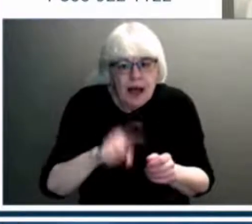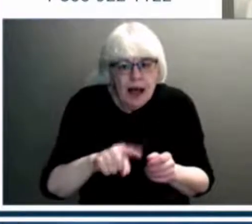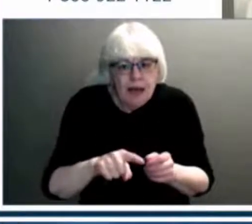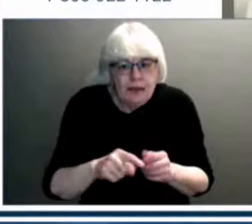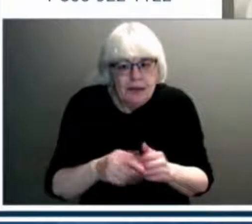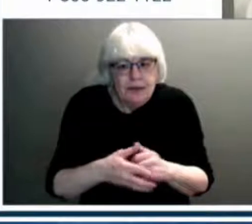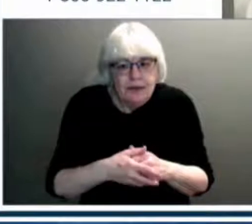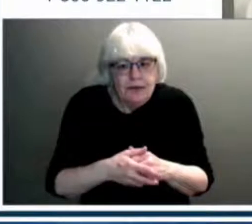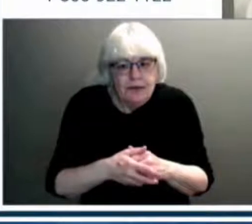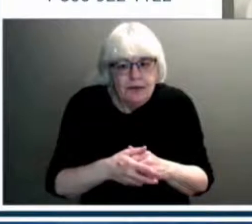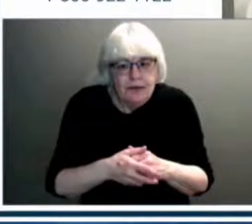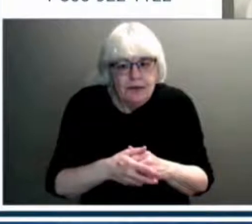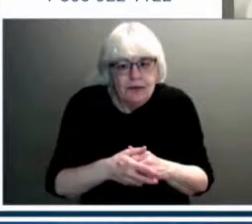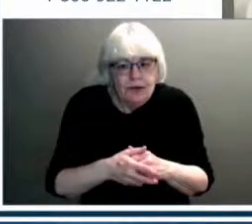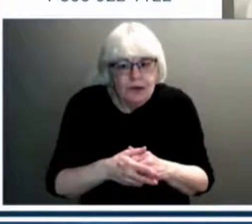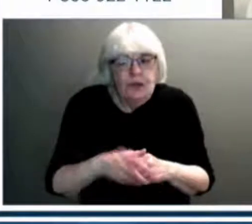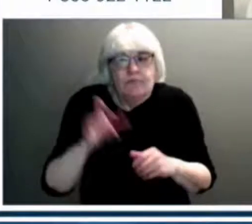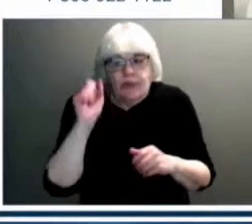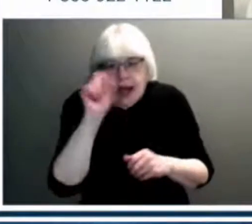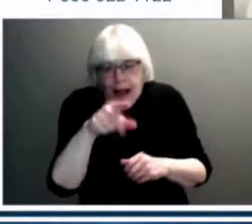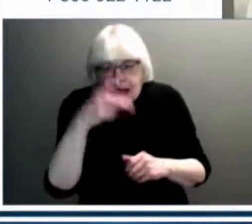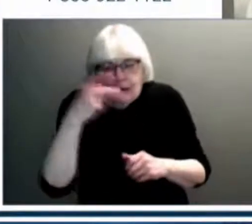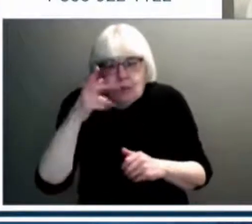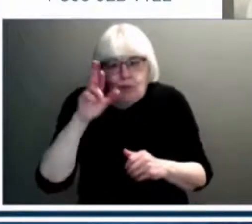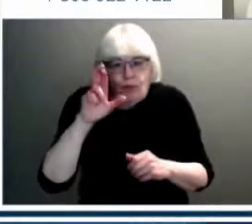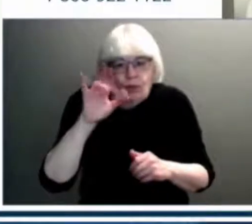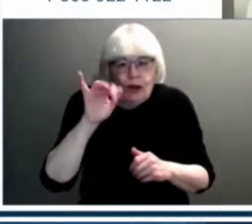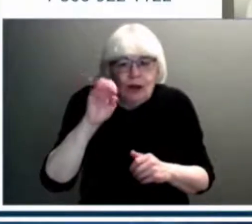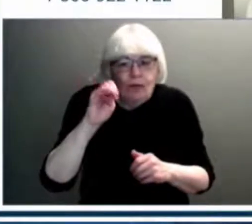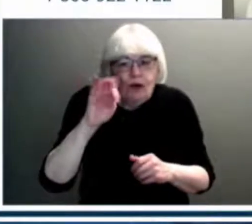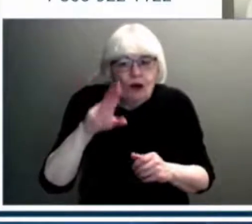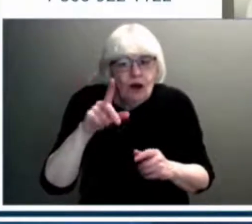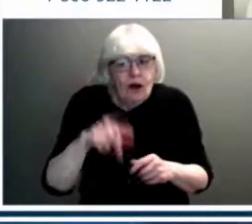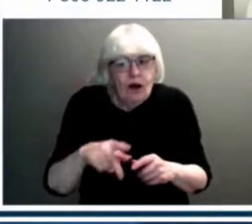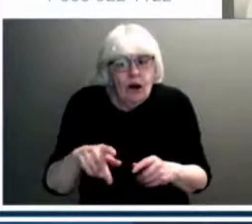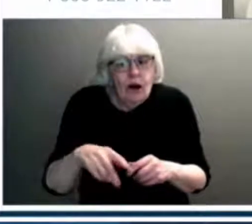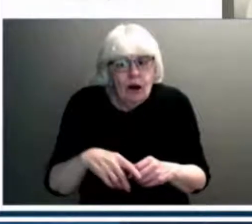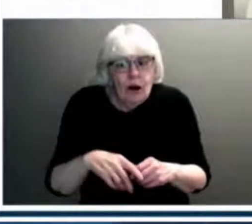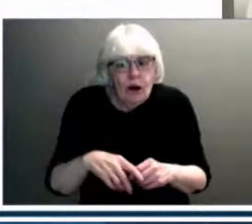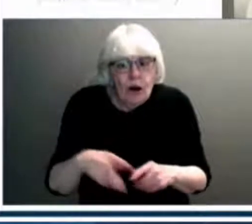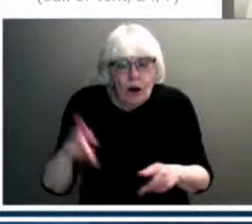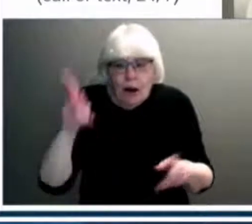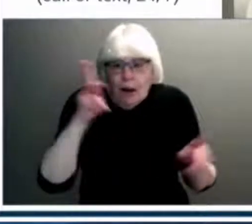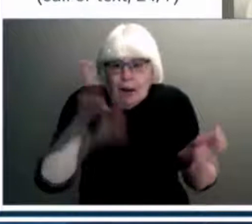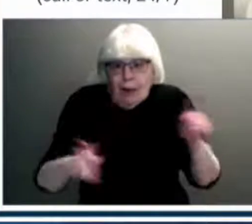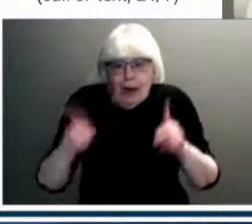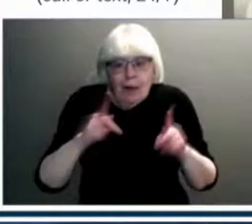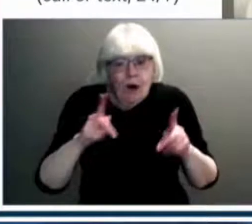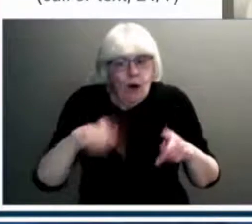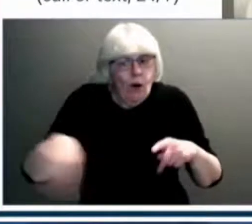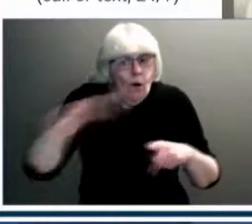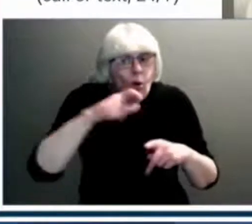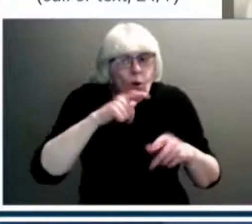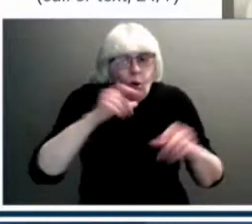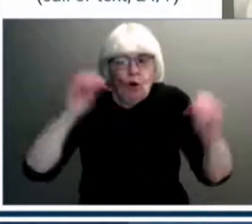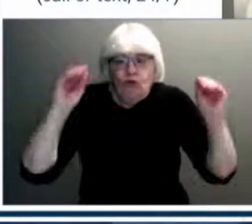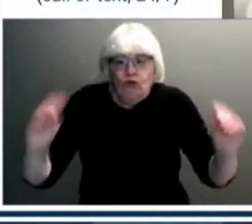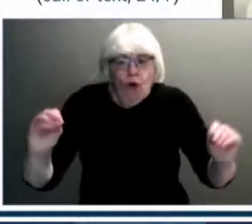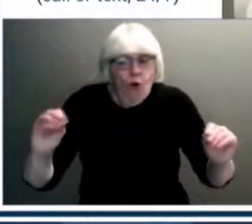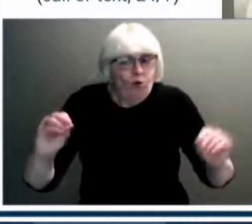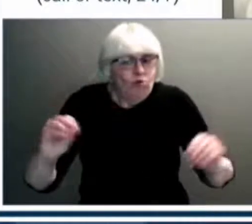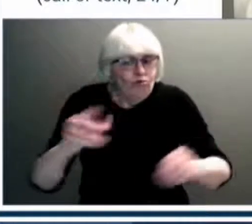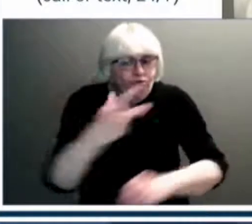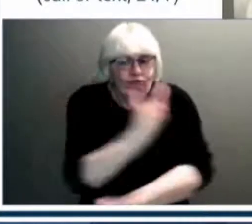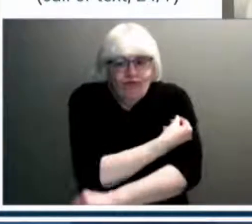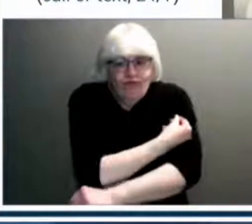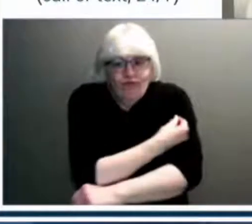to tax potentially non-vaccinated people for health care, is this something that Nova Scotia might consider?